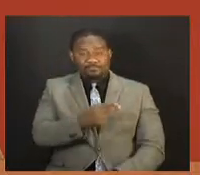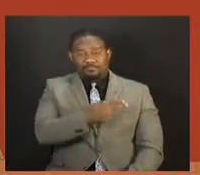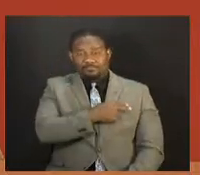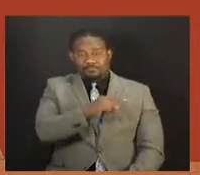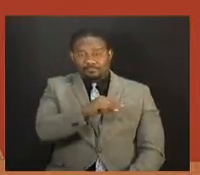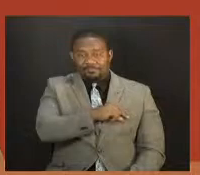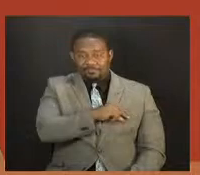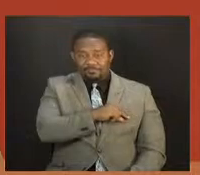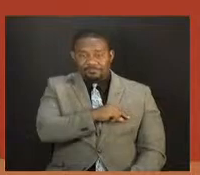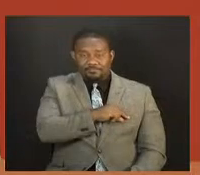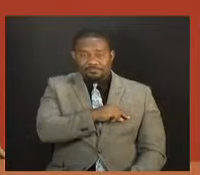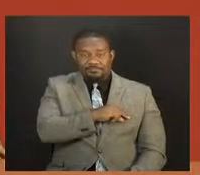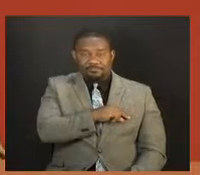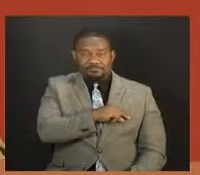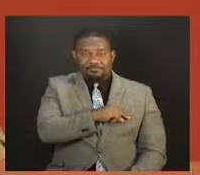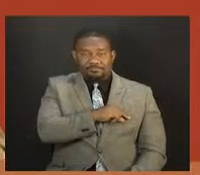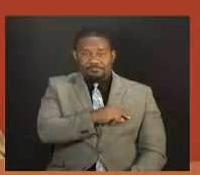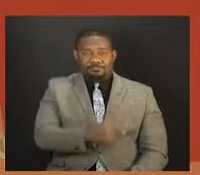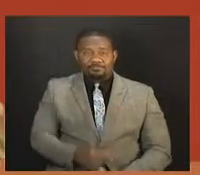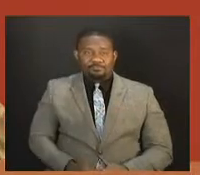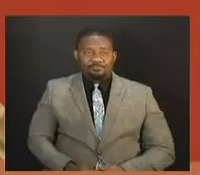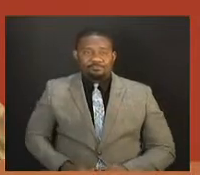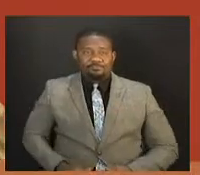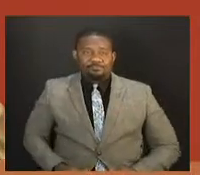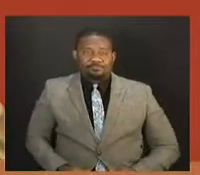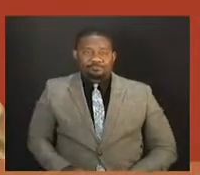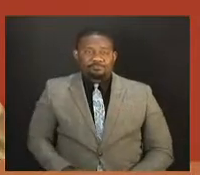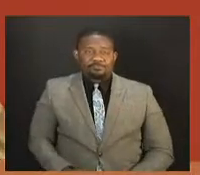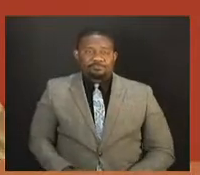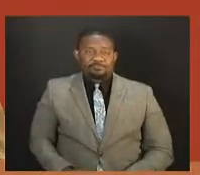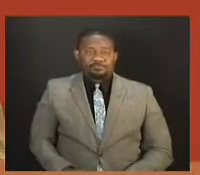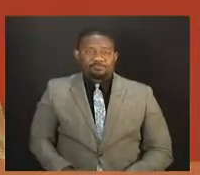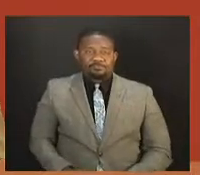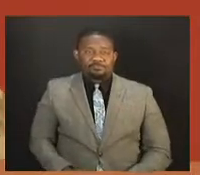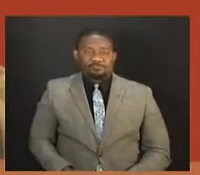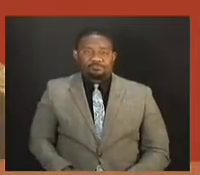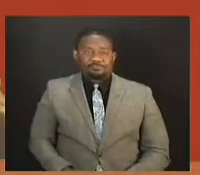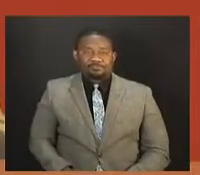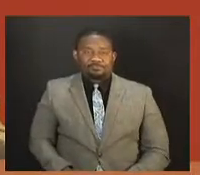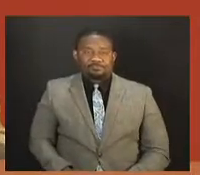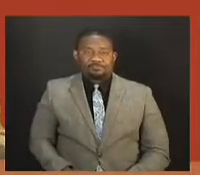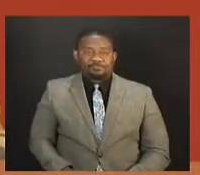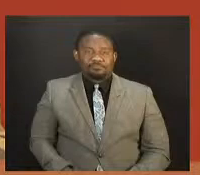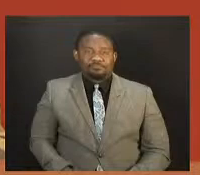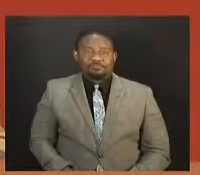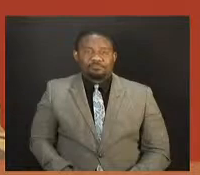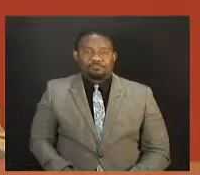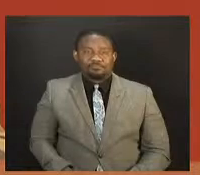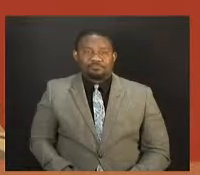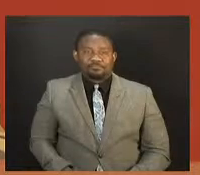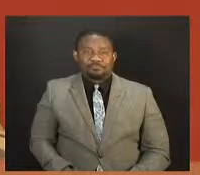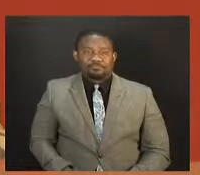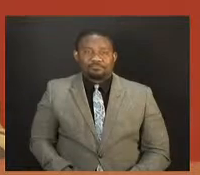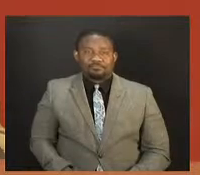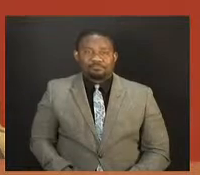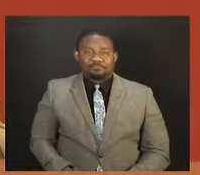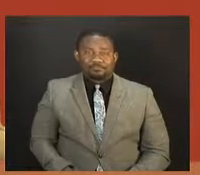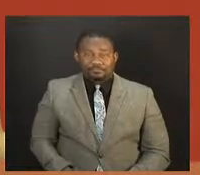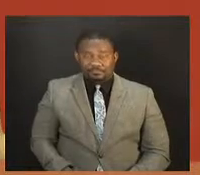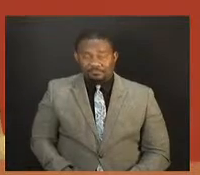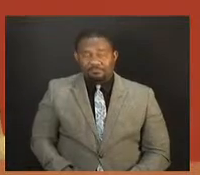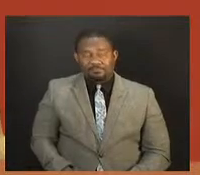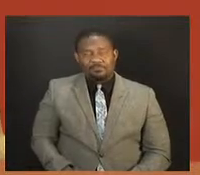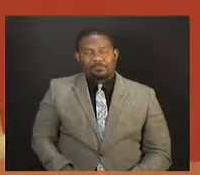headquarters. Honourable members, the practice and the